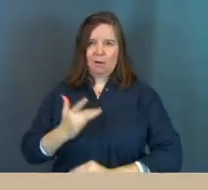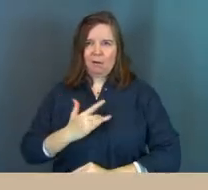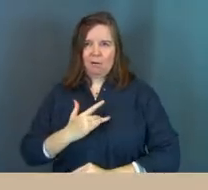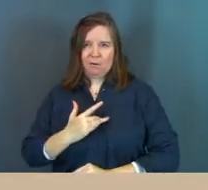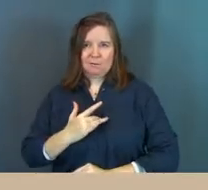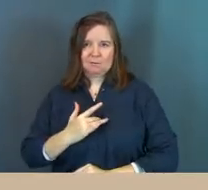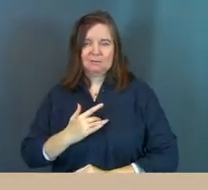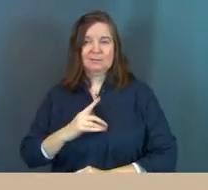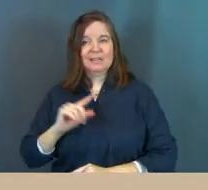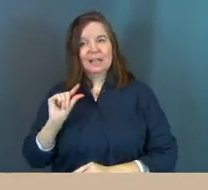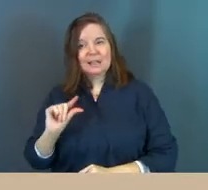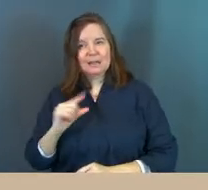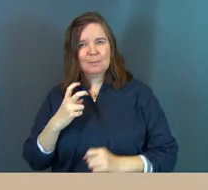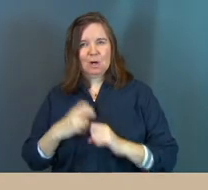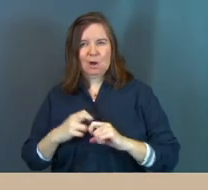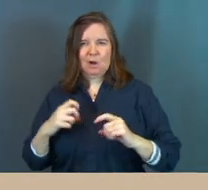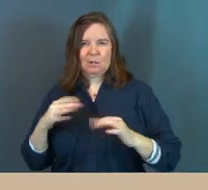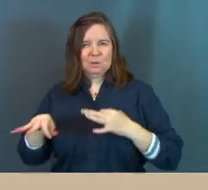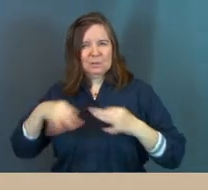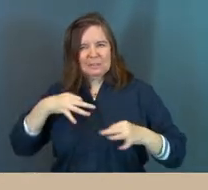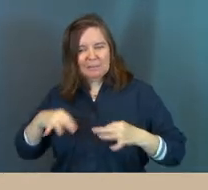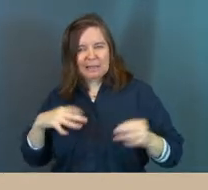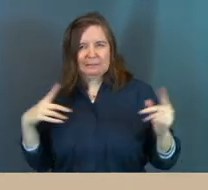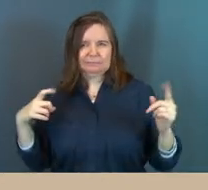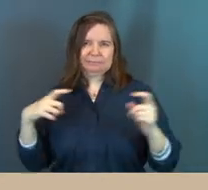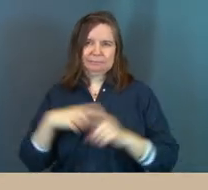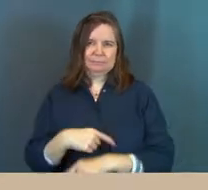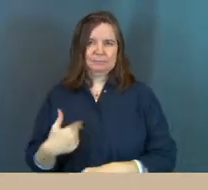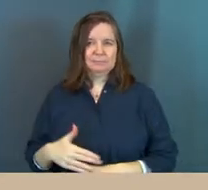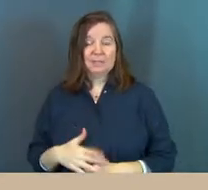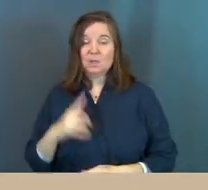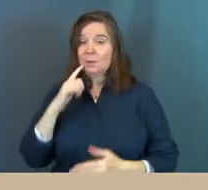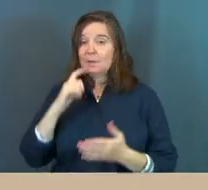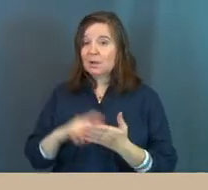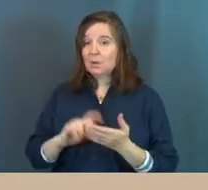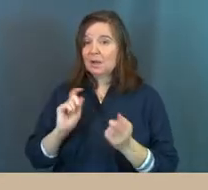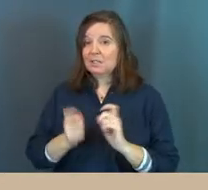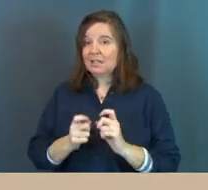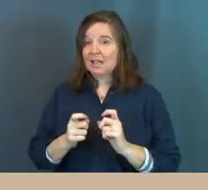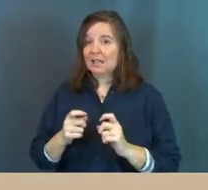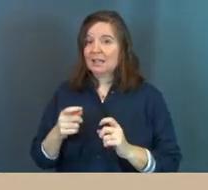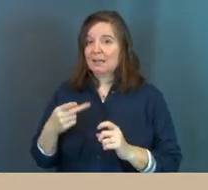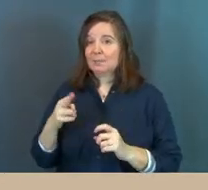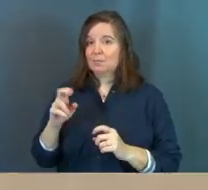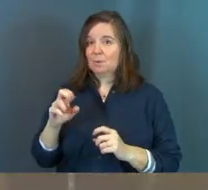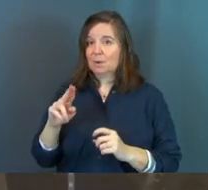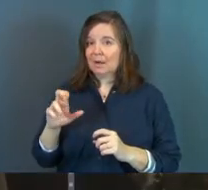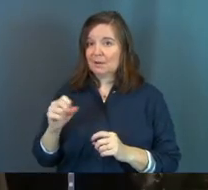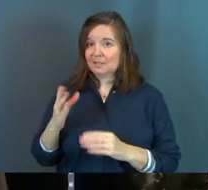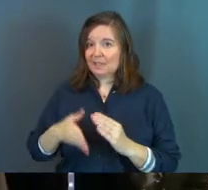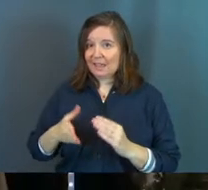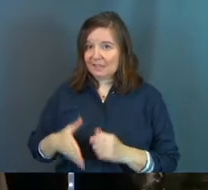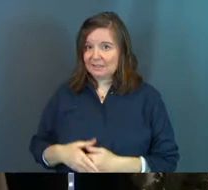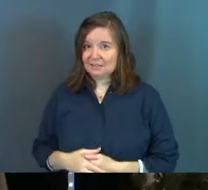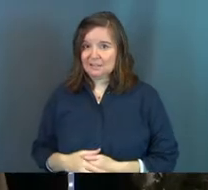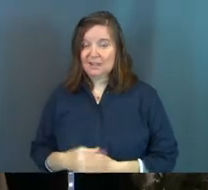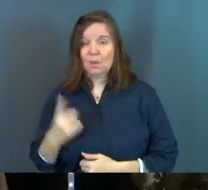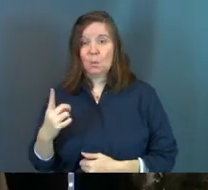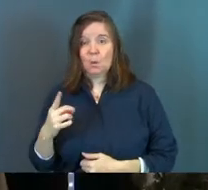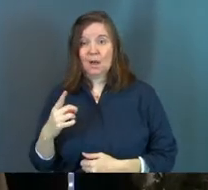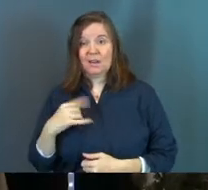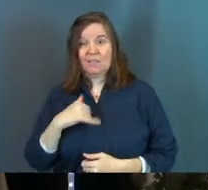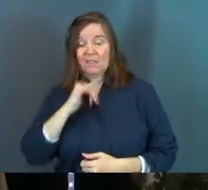heart. He's just a little hard to explain. And you might notice I changed the pronouns there even at the end. That's one of